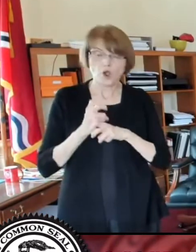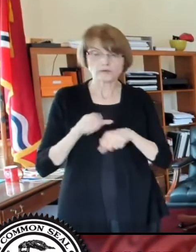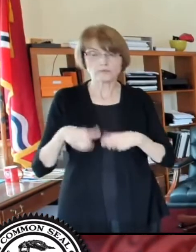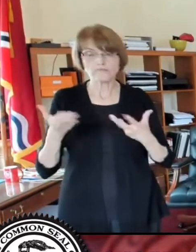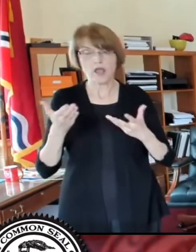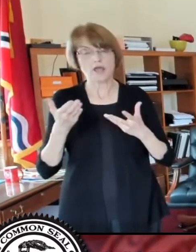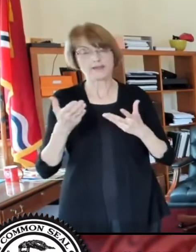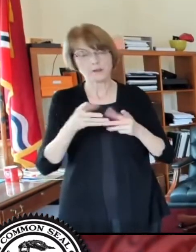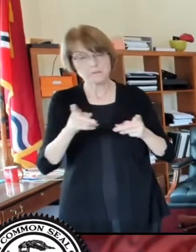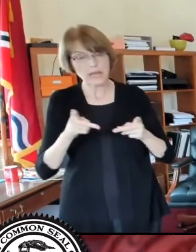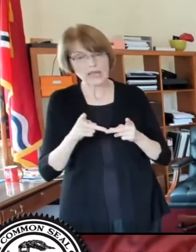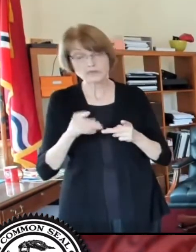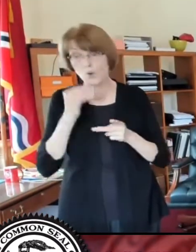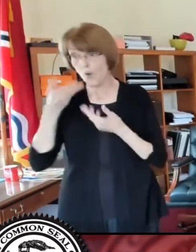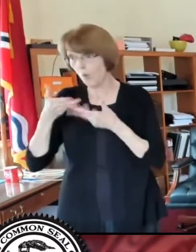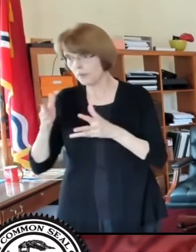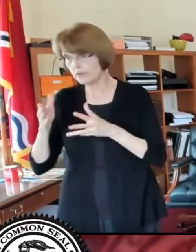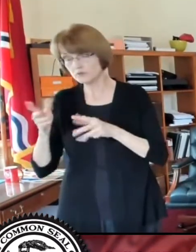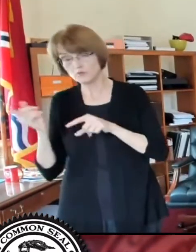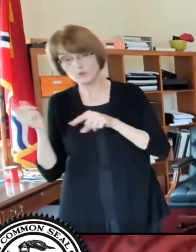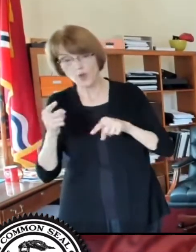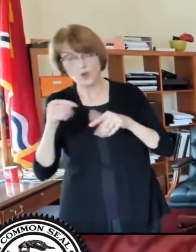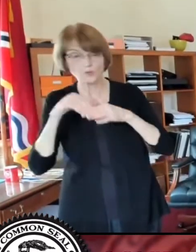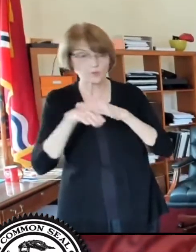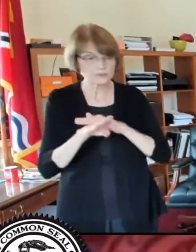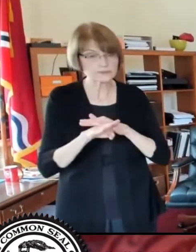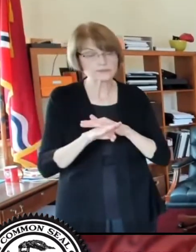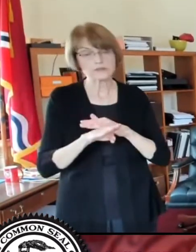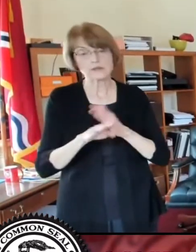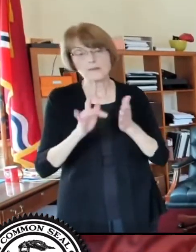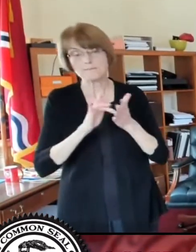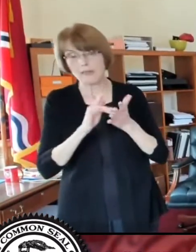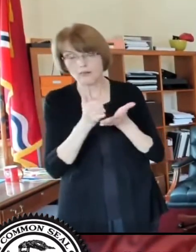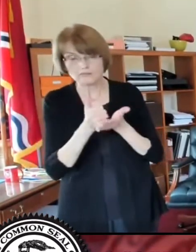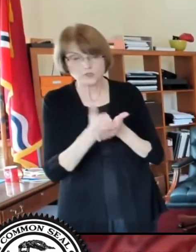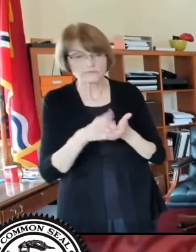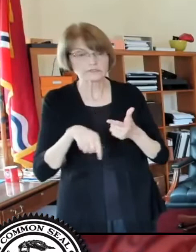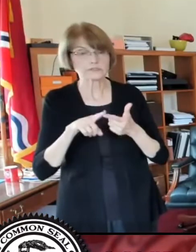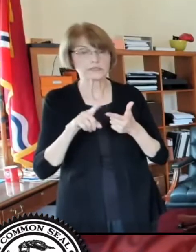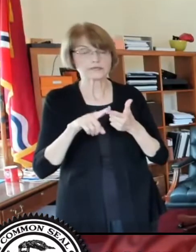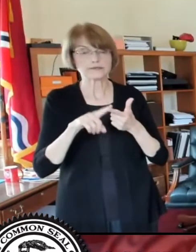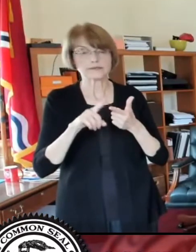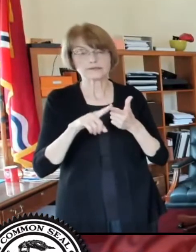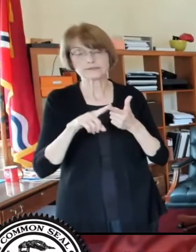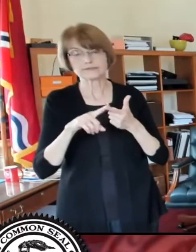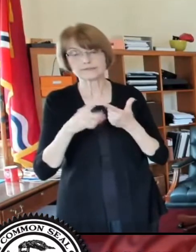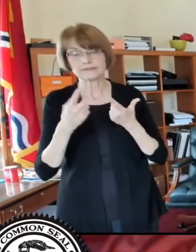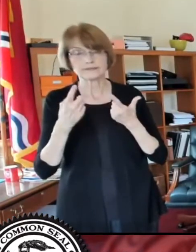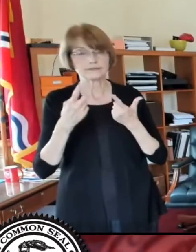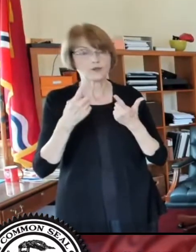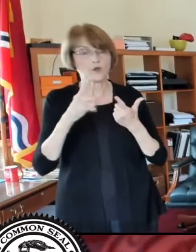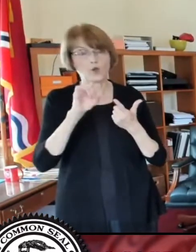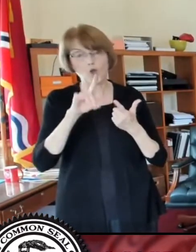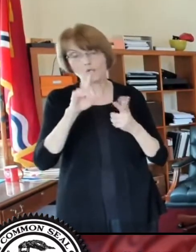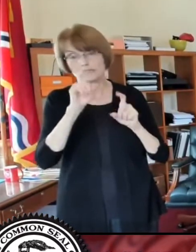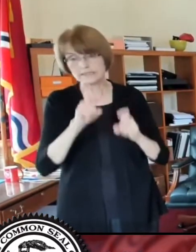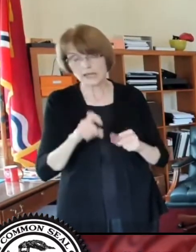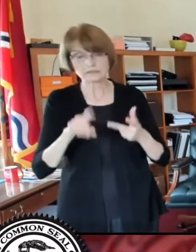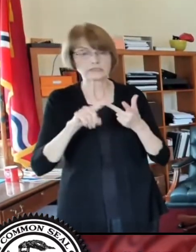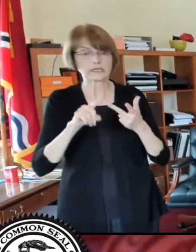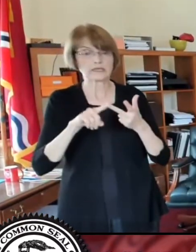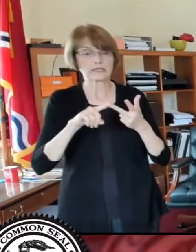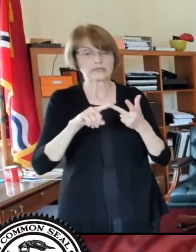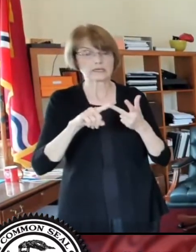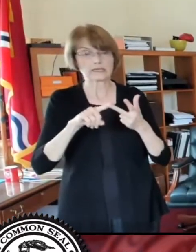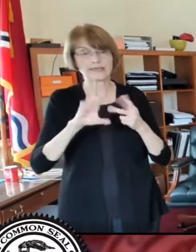people, to provide some medical services, to provide screening services, and caseworkers